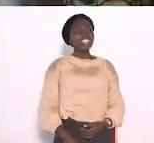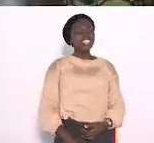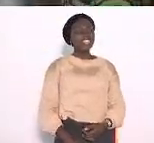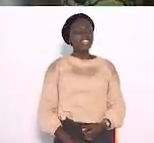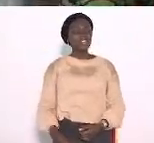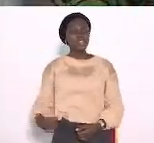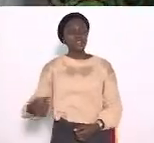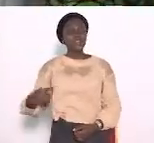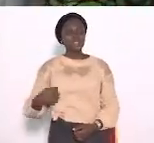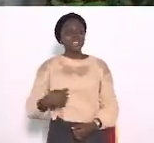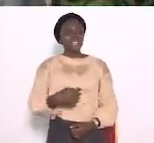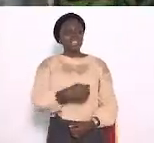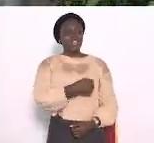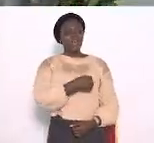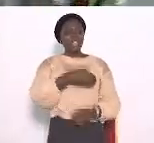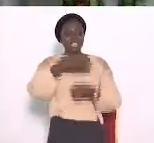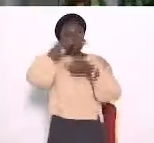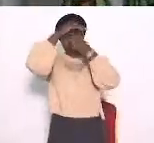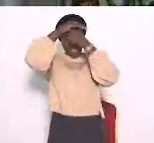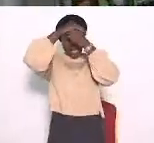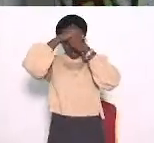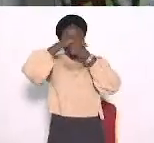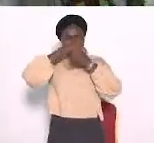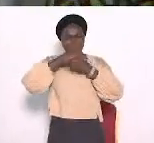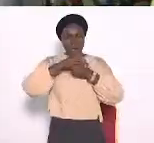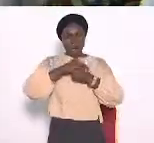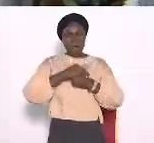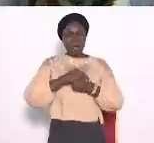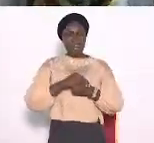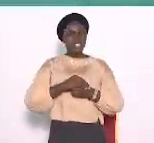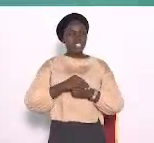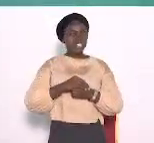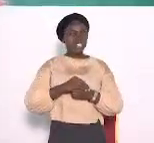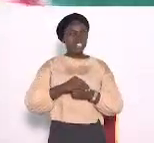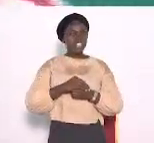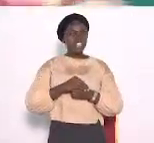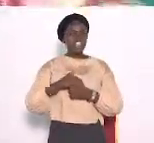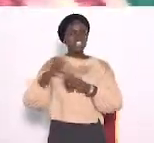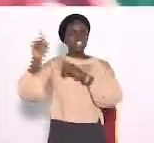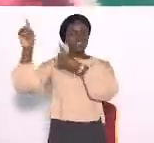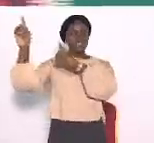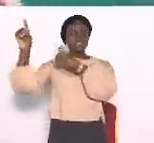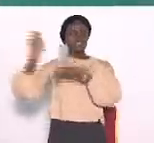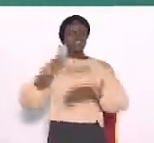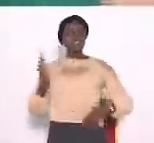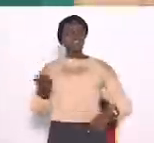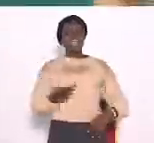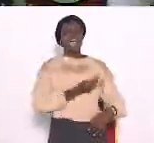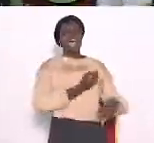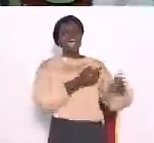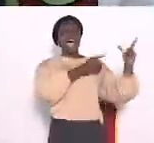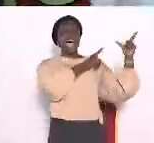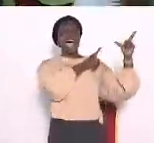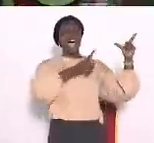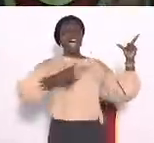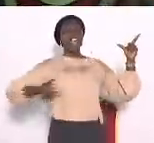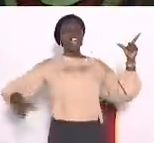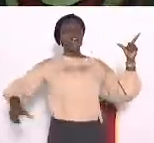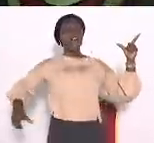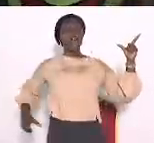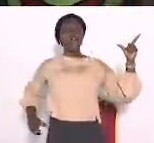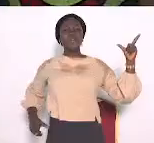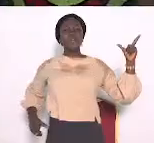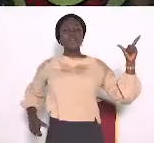we worship you worship we worship we worship you we worship